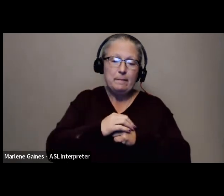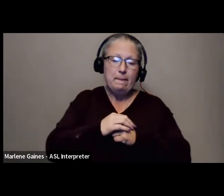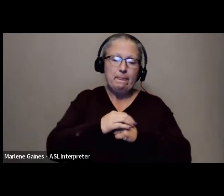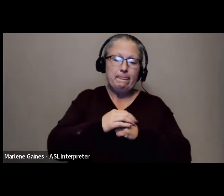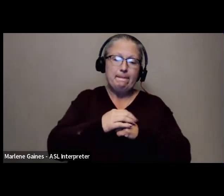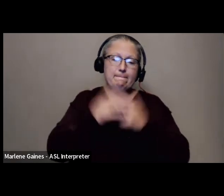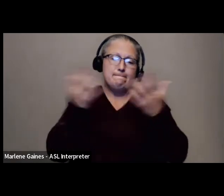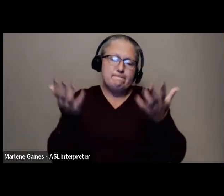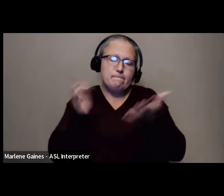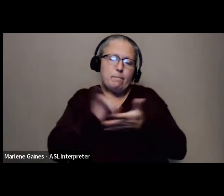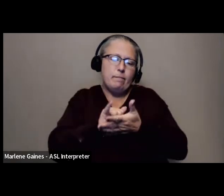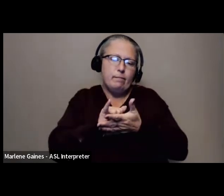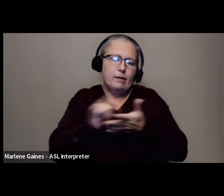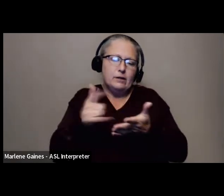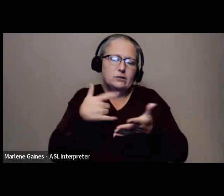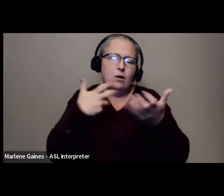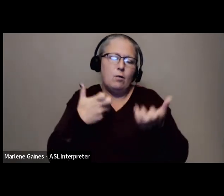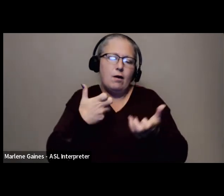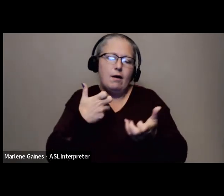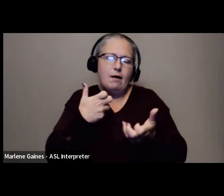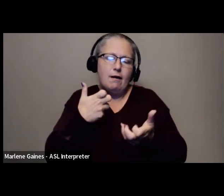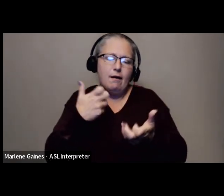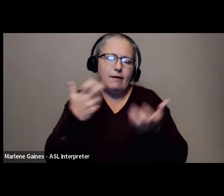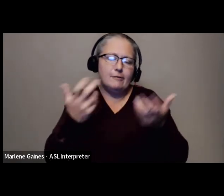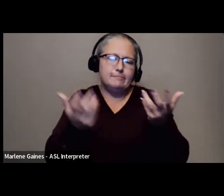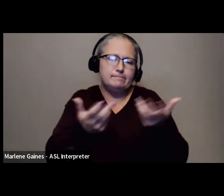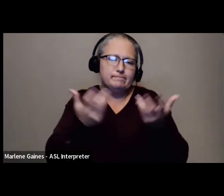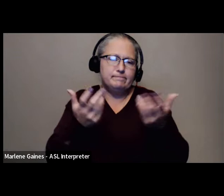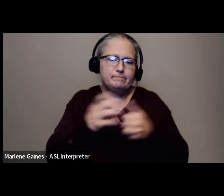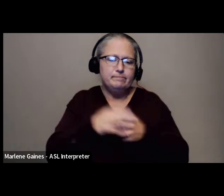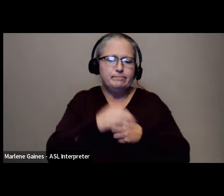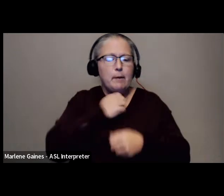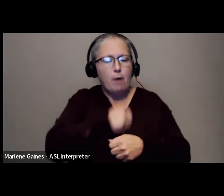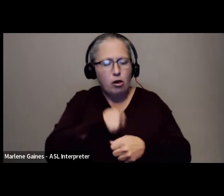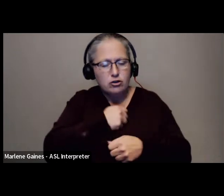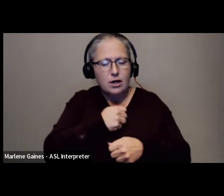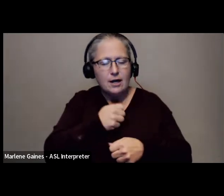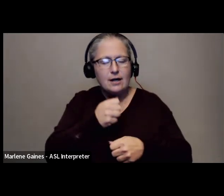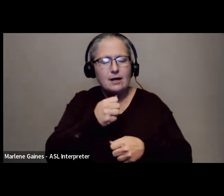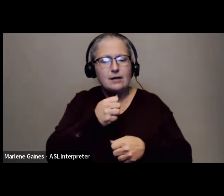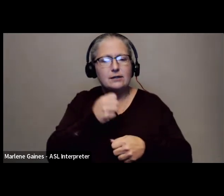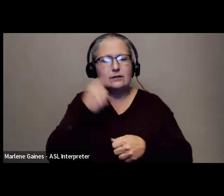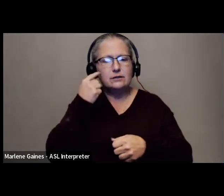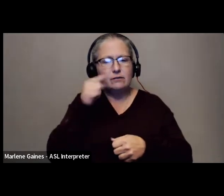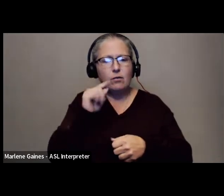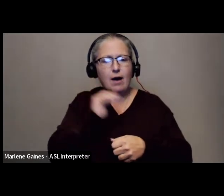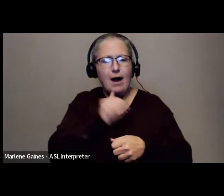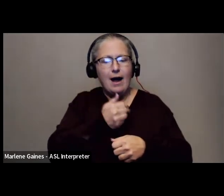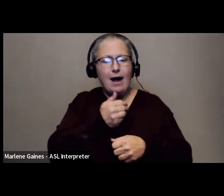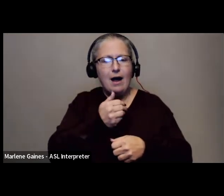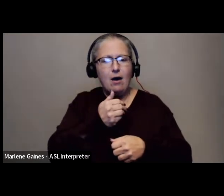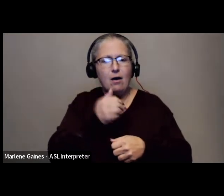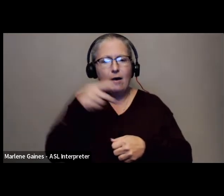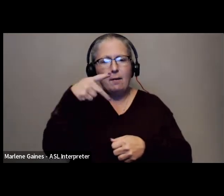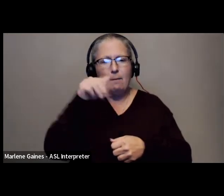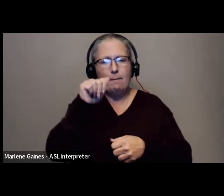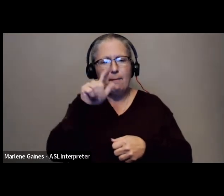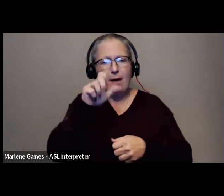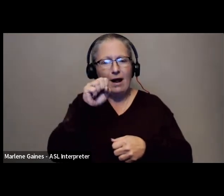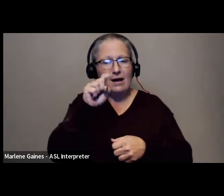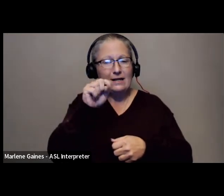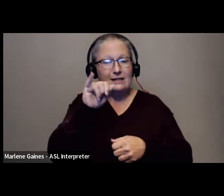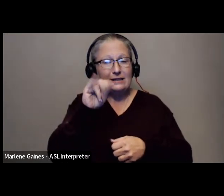yeah, so that's pretty much what I wanted to say. I wanted to apologize to our Palestinian